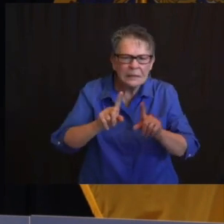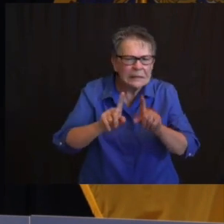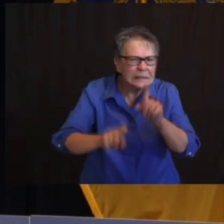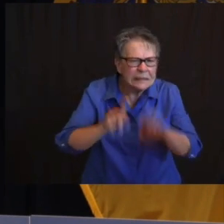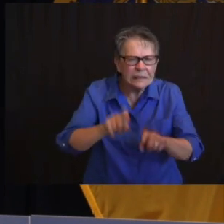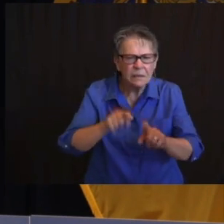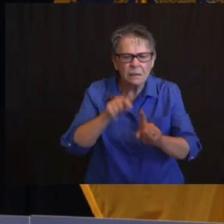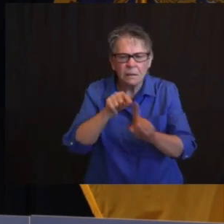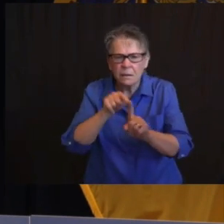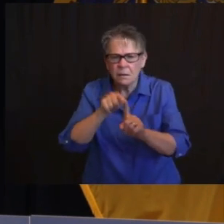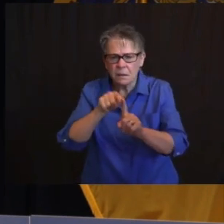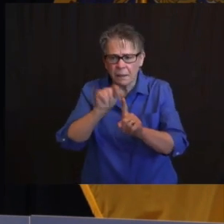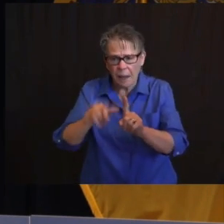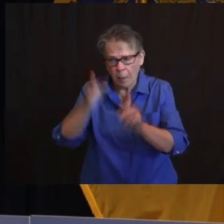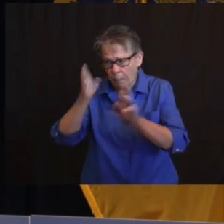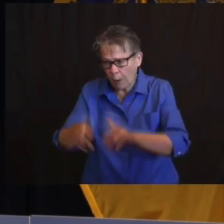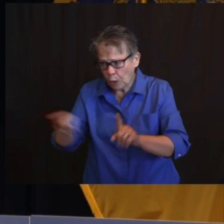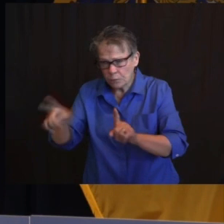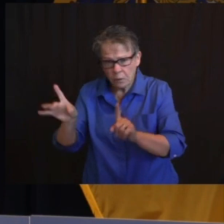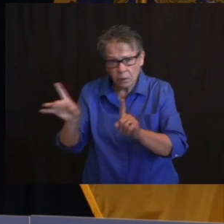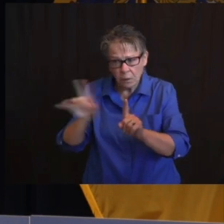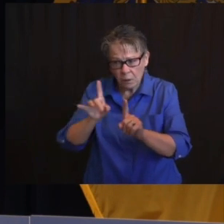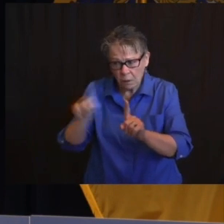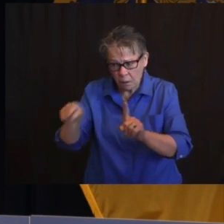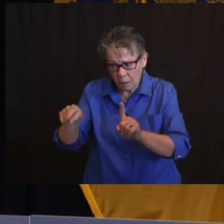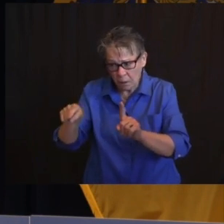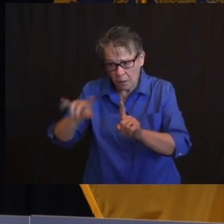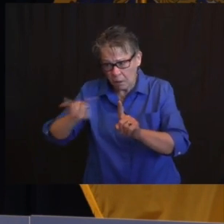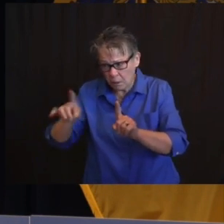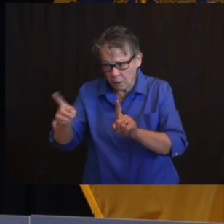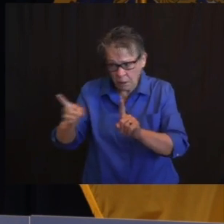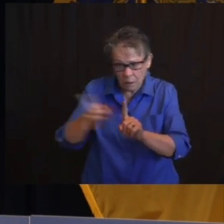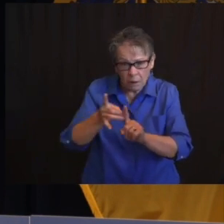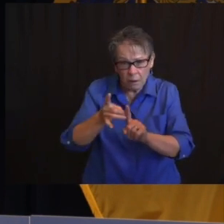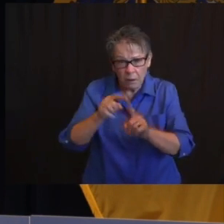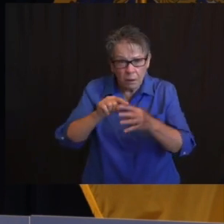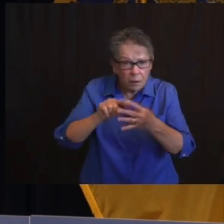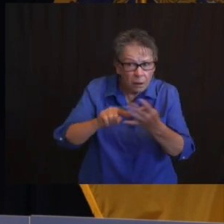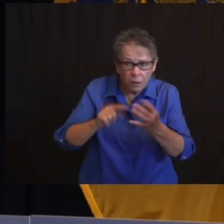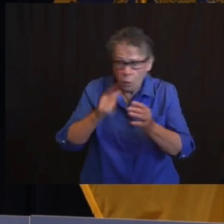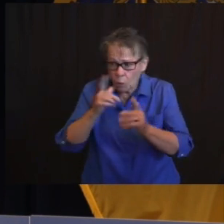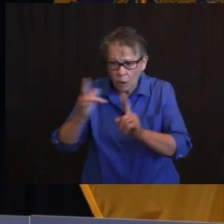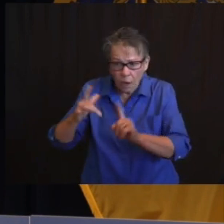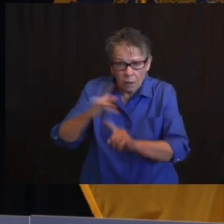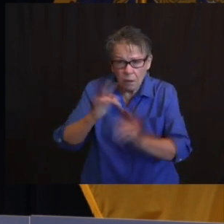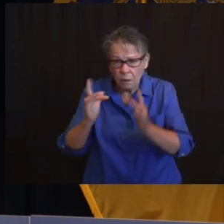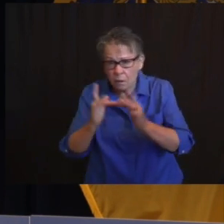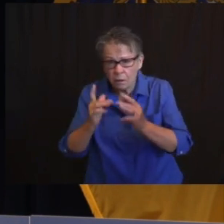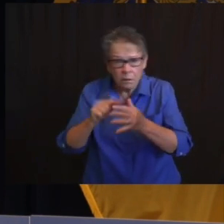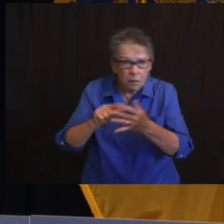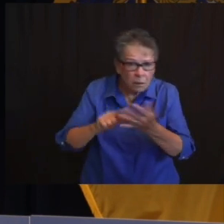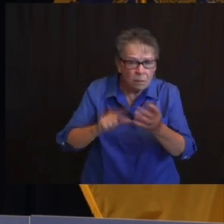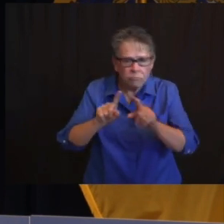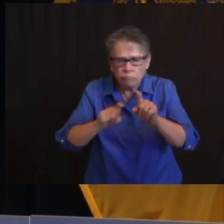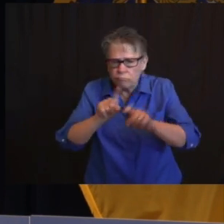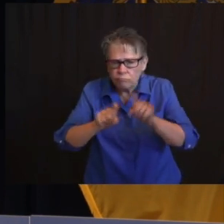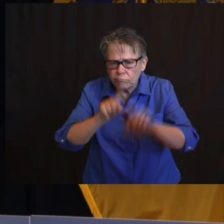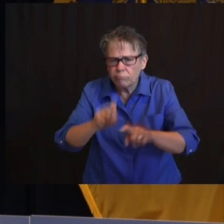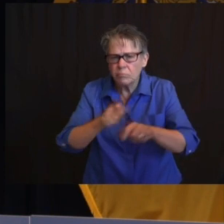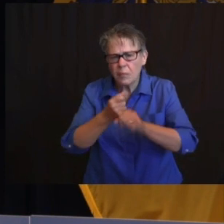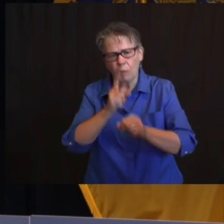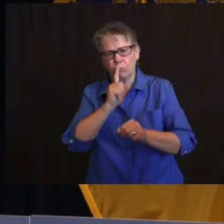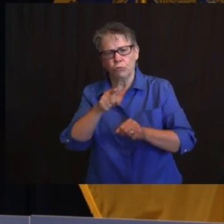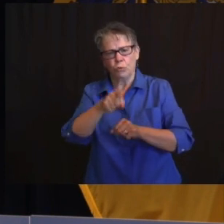return to the Newark Department of Health and continue fulfilling my commitment to the city and the people. Many others like me from